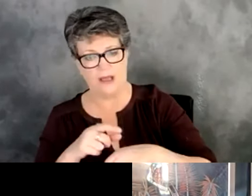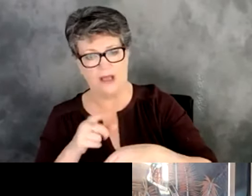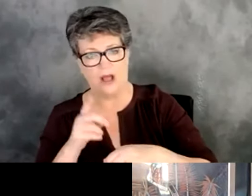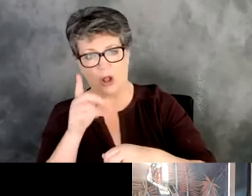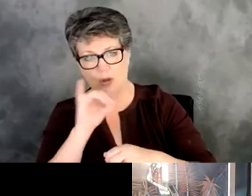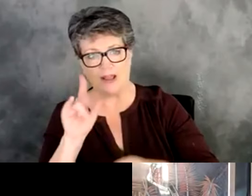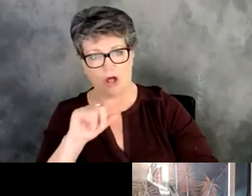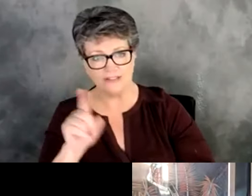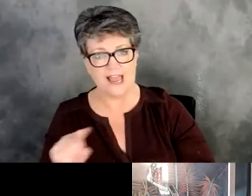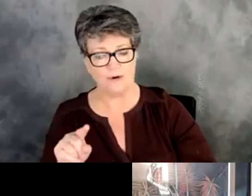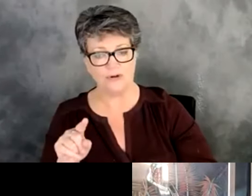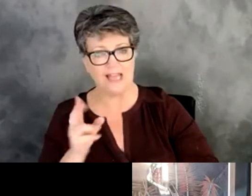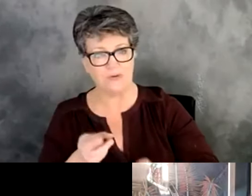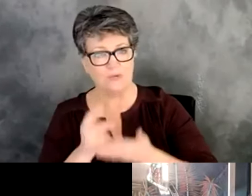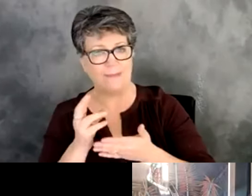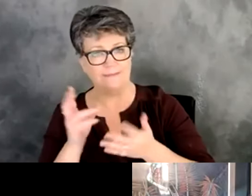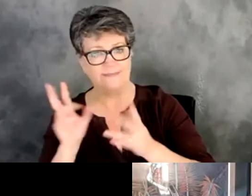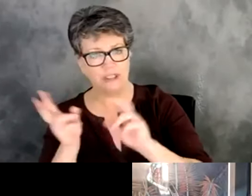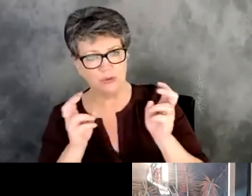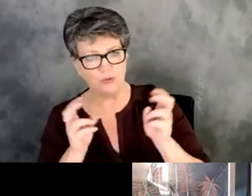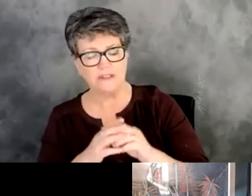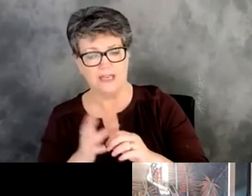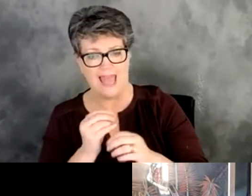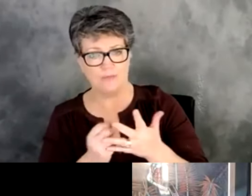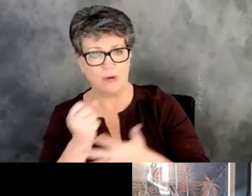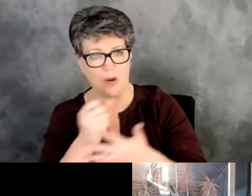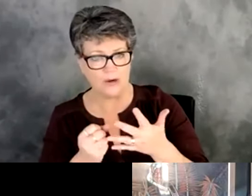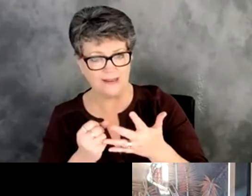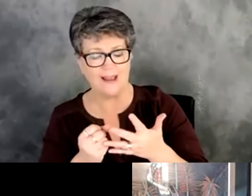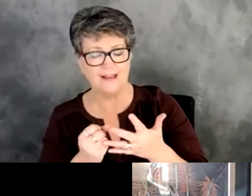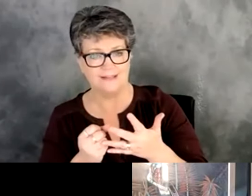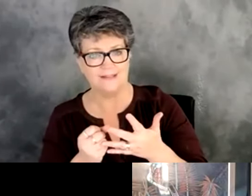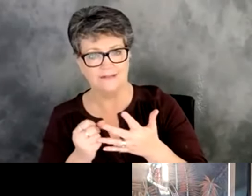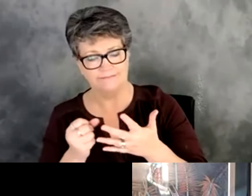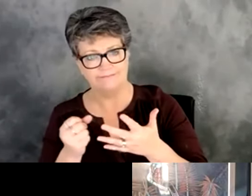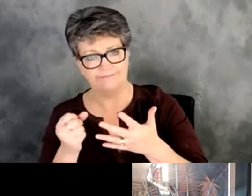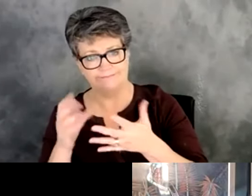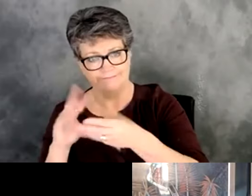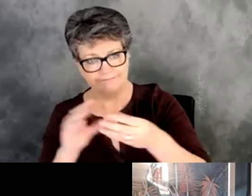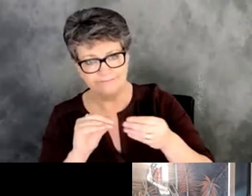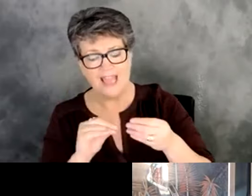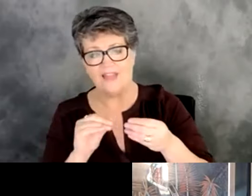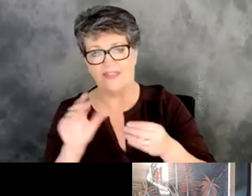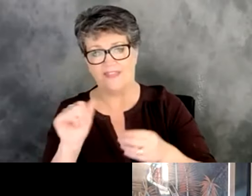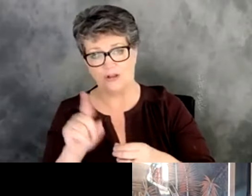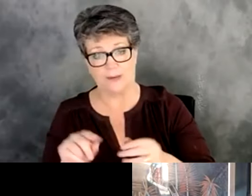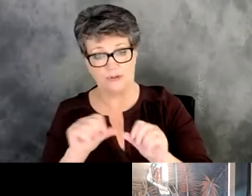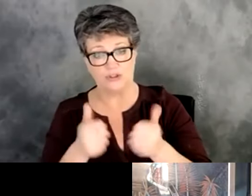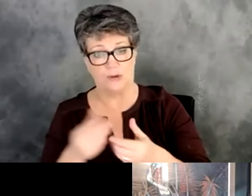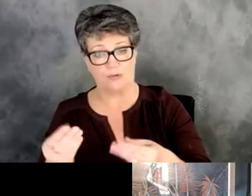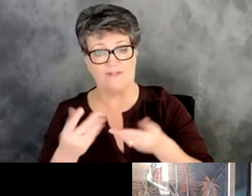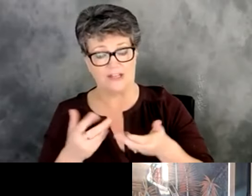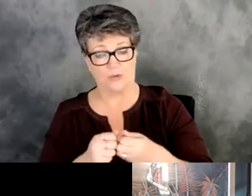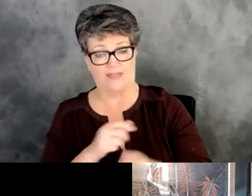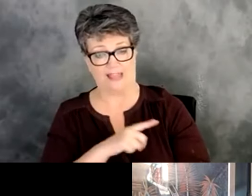and related disorders issues and prioritization. And then the Alzheimer's Association provided us with a